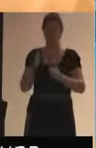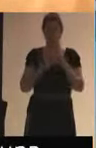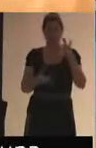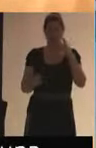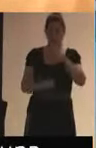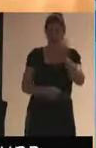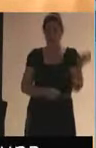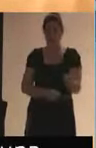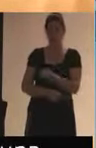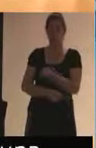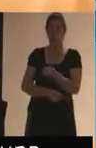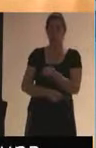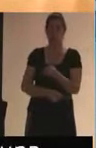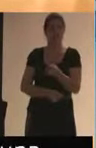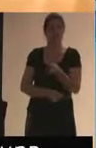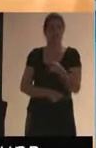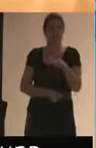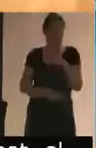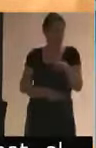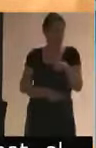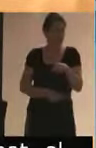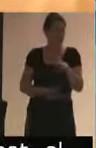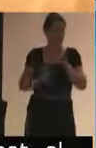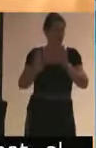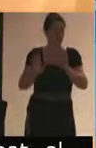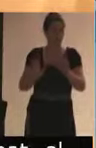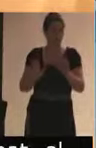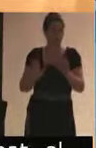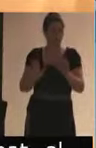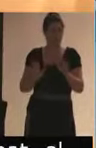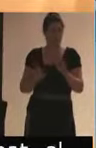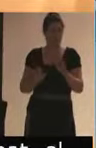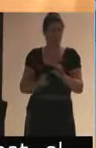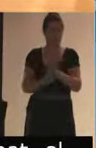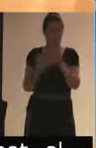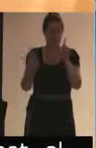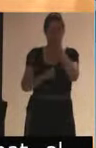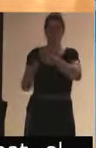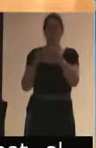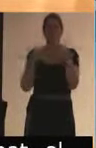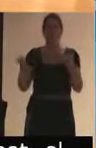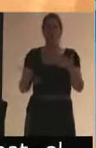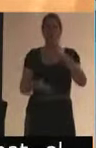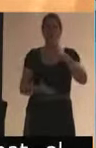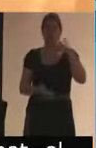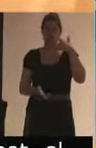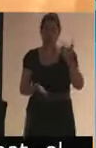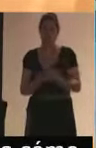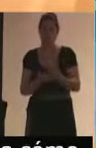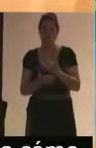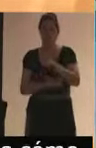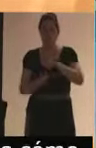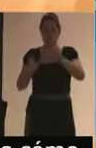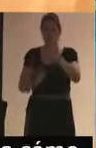model, the robot, the controller, etc., which I haven't shown you here. So everything is there. But the question is, how can